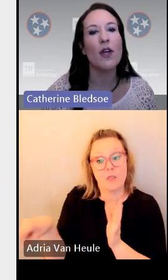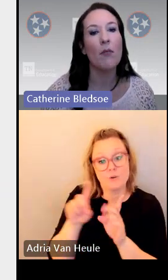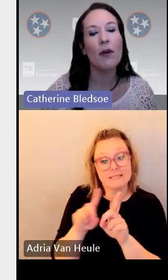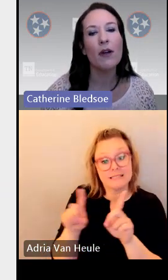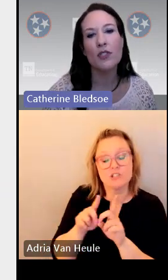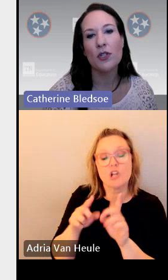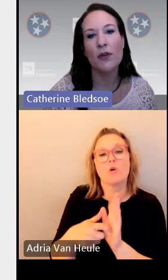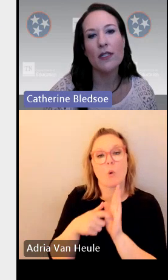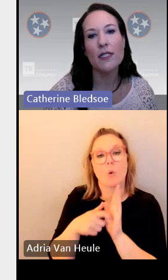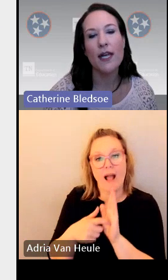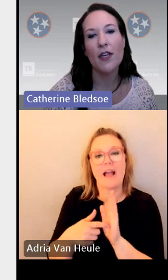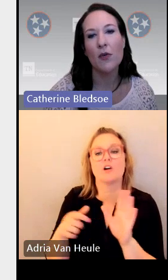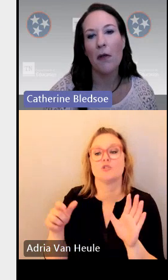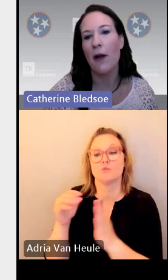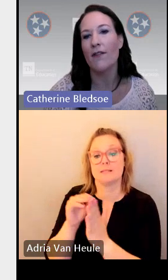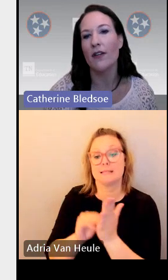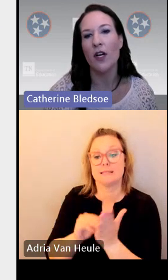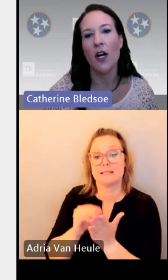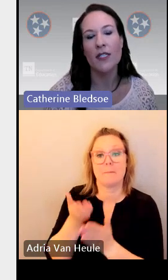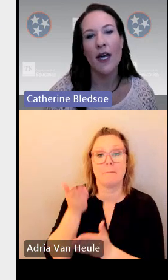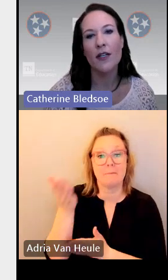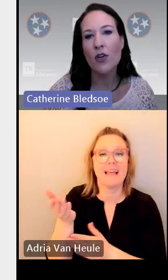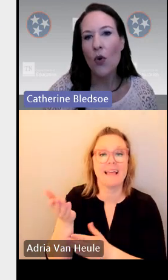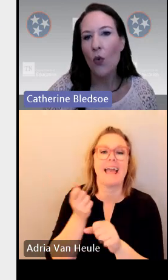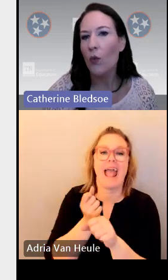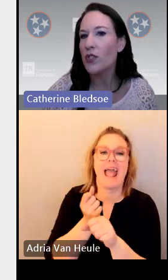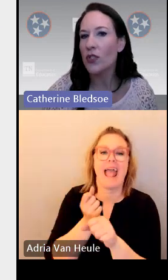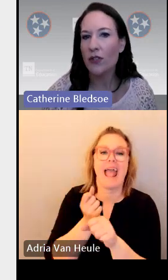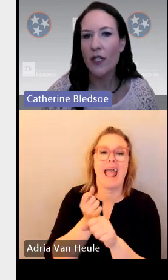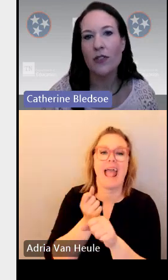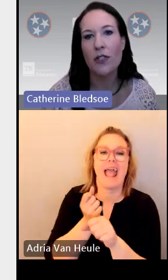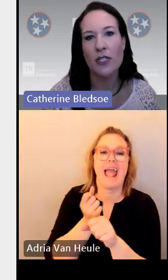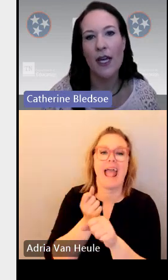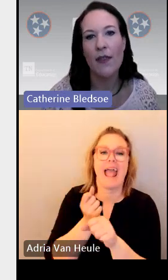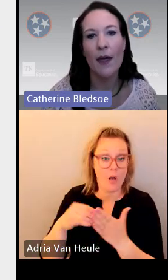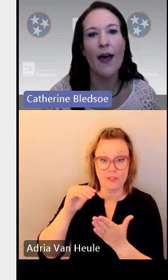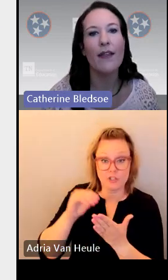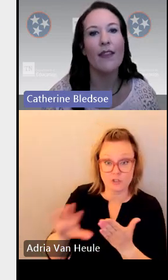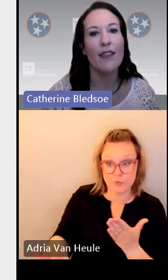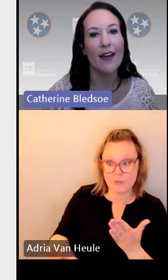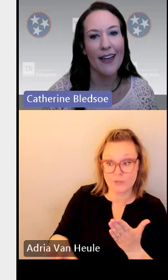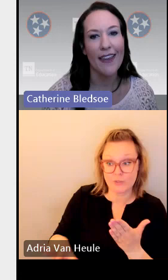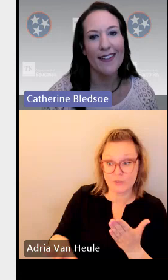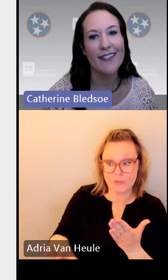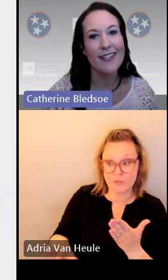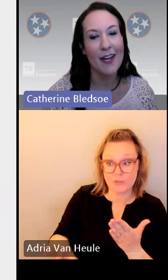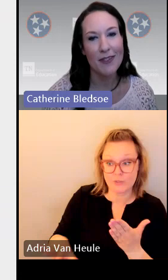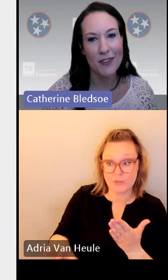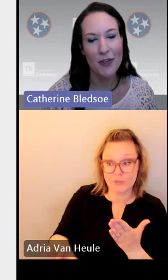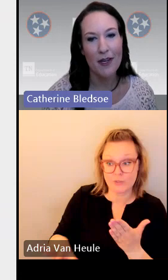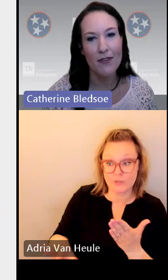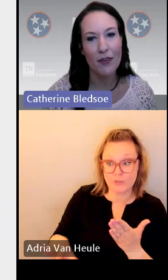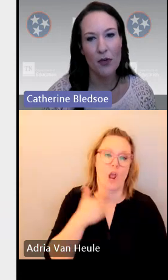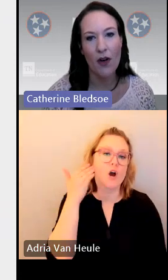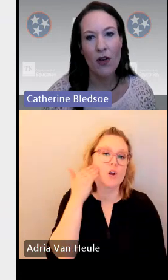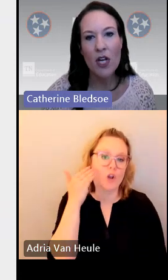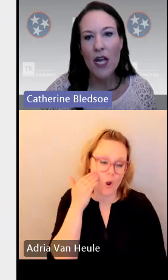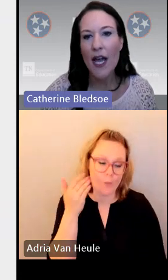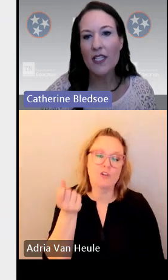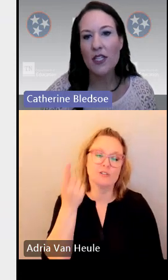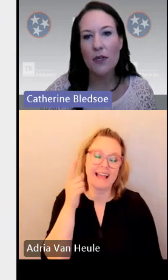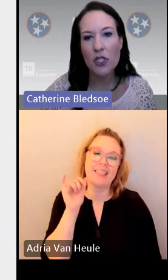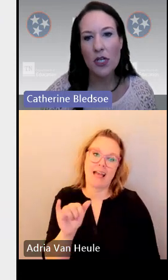increase of number of students that you all are having to contact, we certainly understand that, again, that is time consuming for